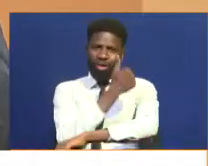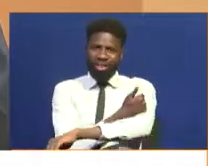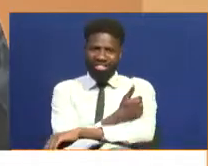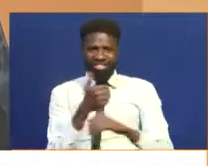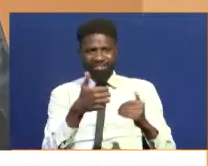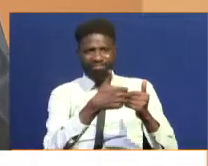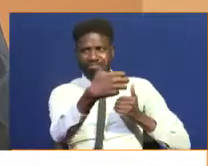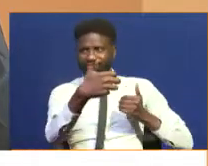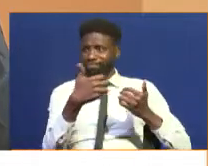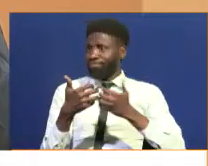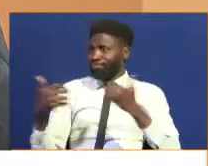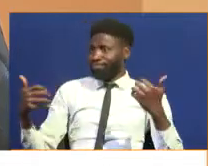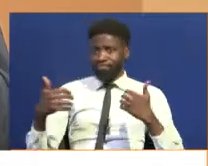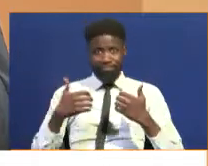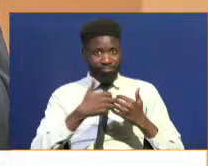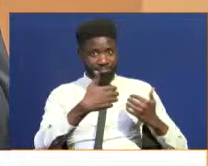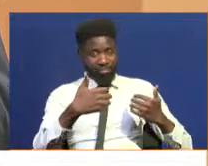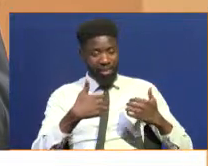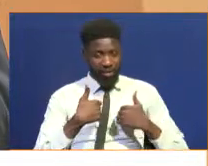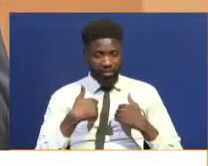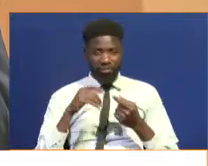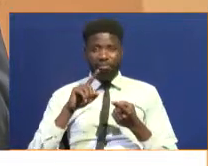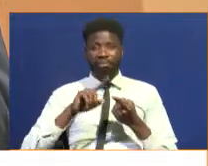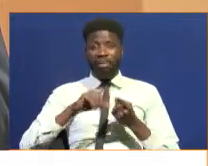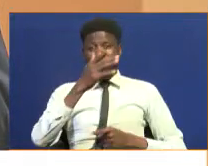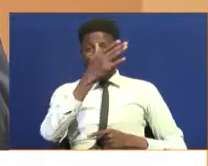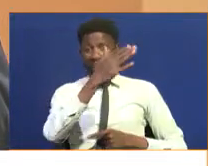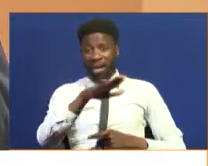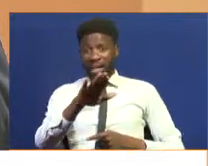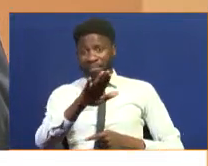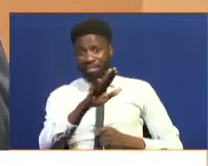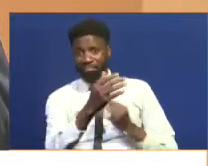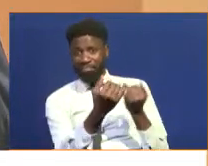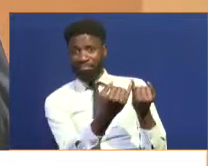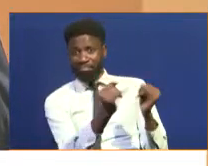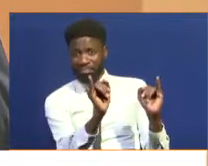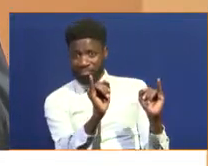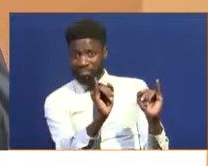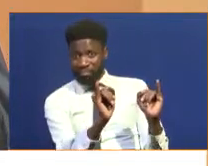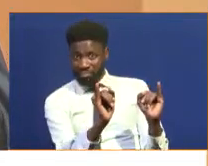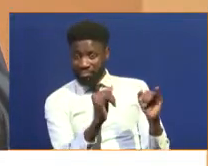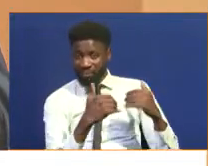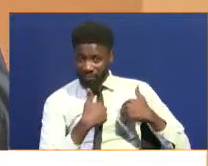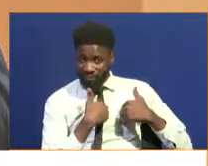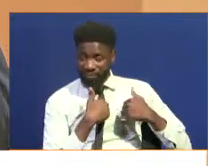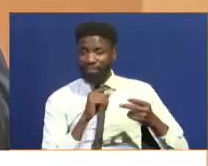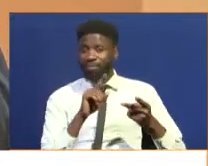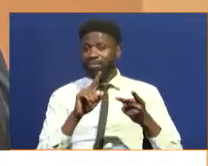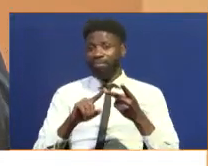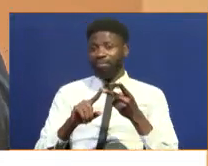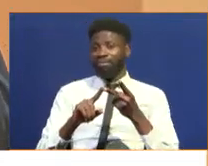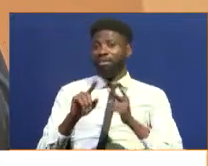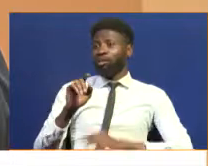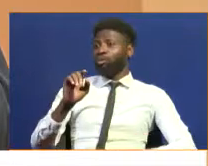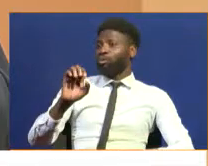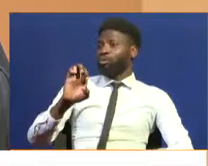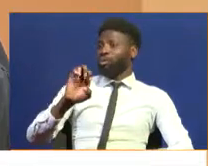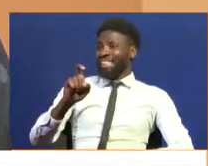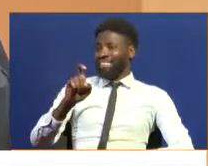parliament, that is judiciary, and of course the executive. So